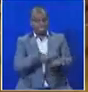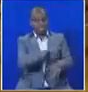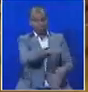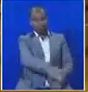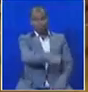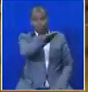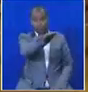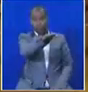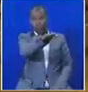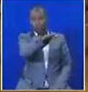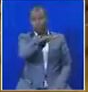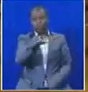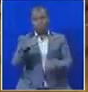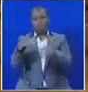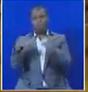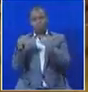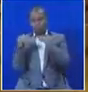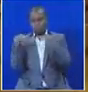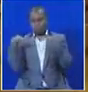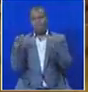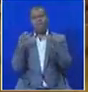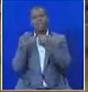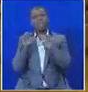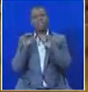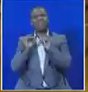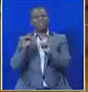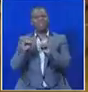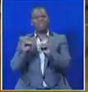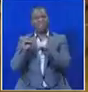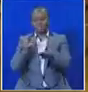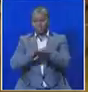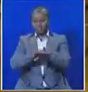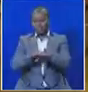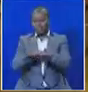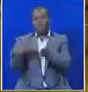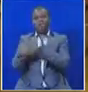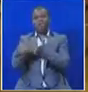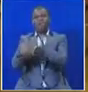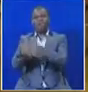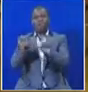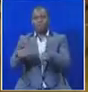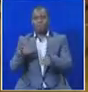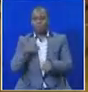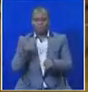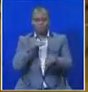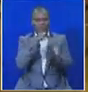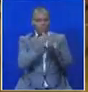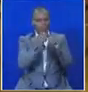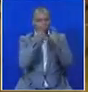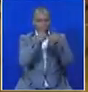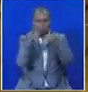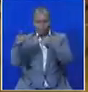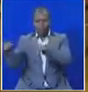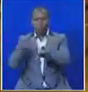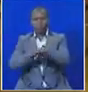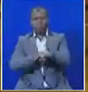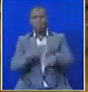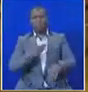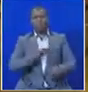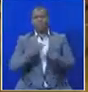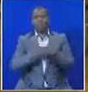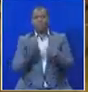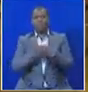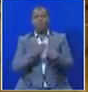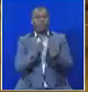to quality education. In every community I've been to, I've met young people and young women who share the same story of economic